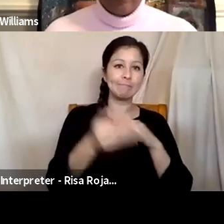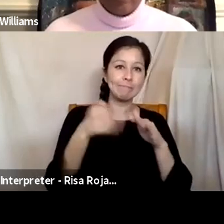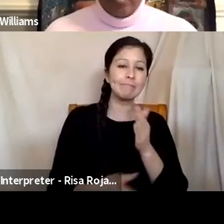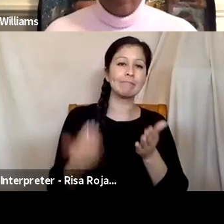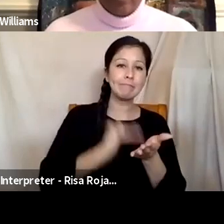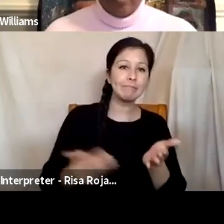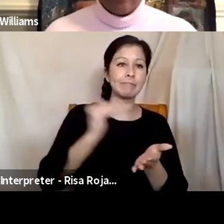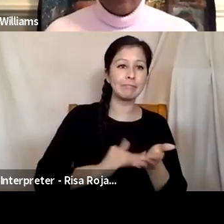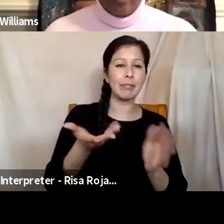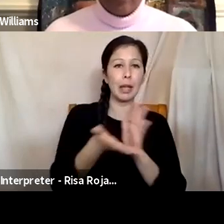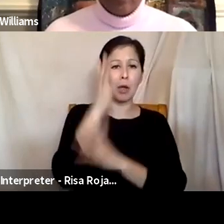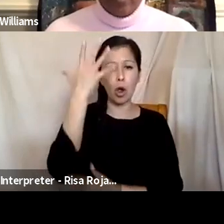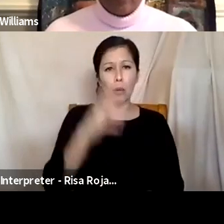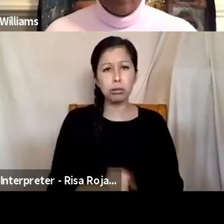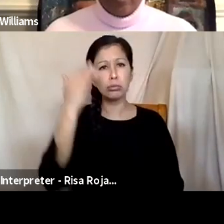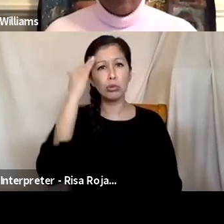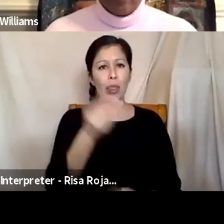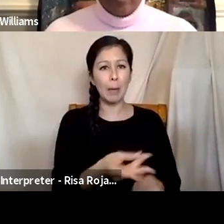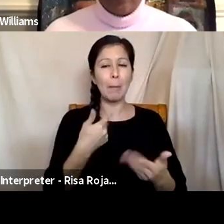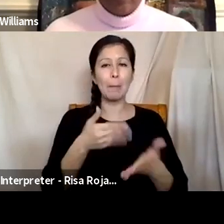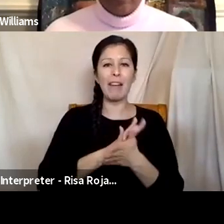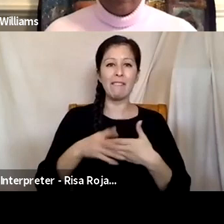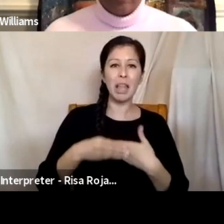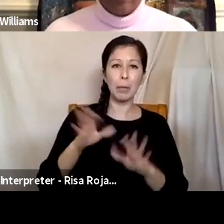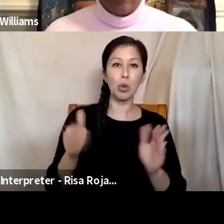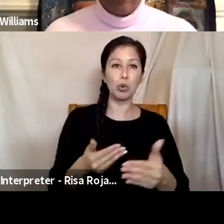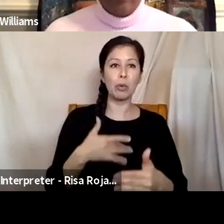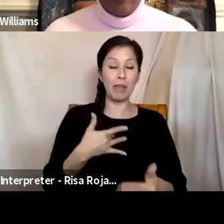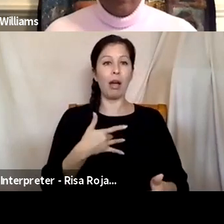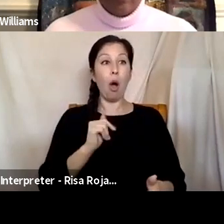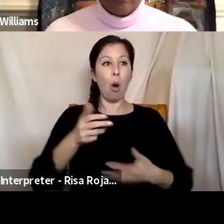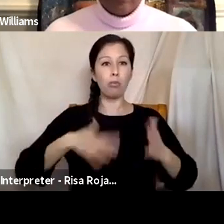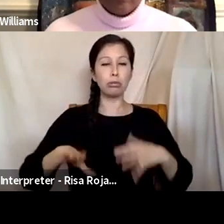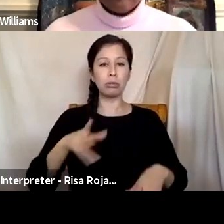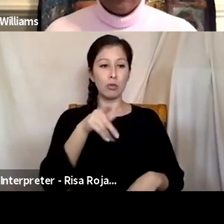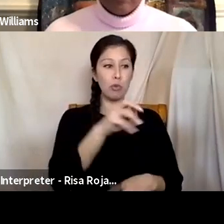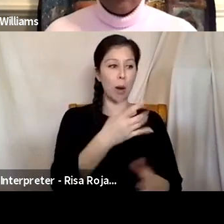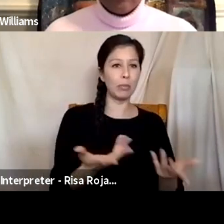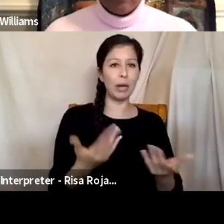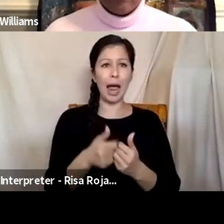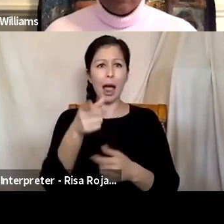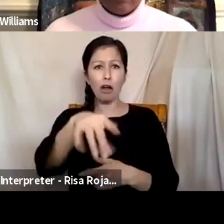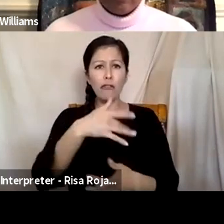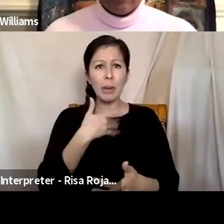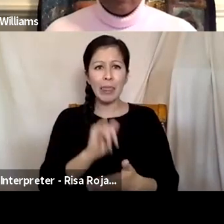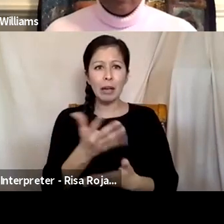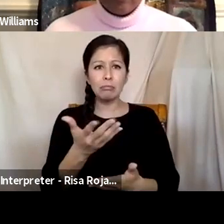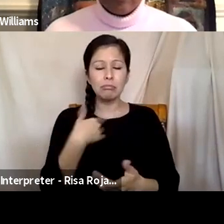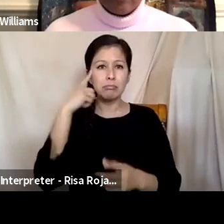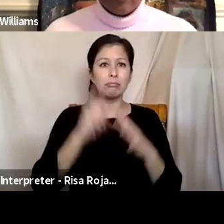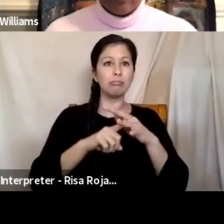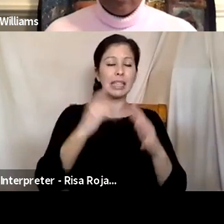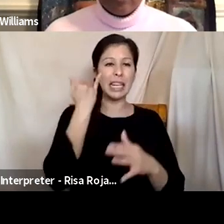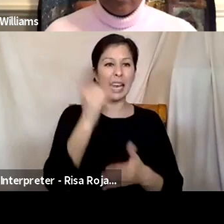and getting to know the material and being flexible in the room. And oh, wardrobe, props. How do you guys feel about that? Like if it helps